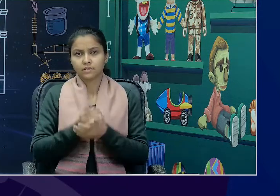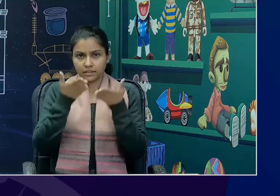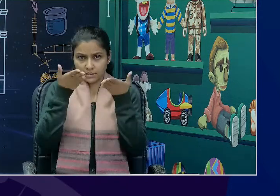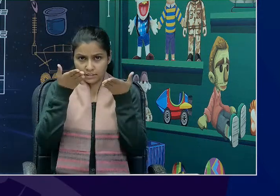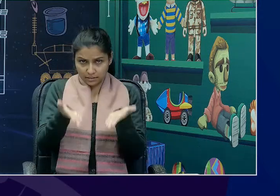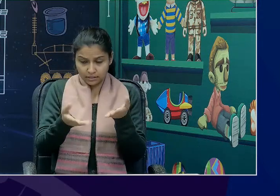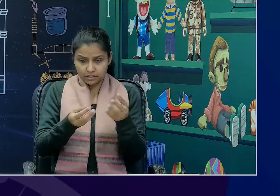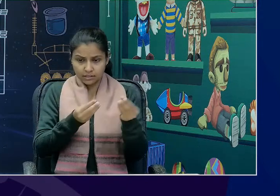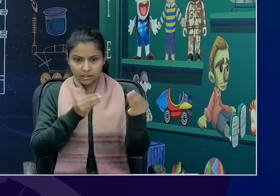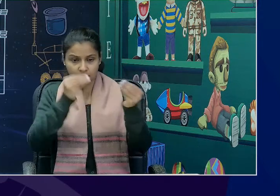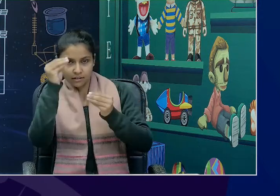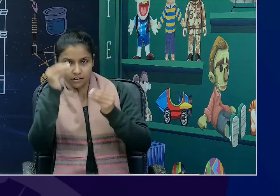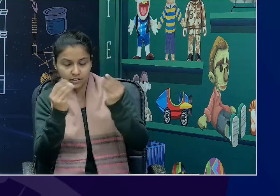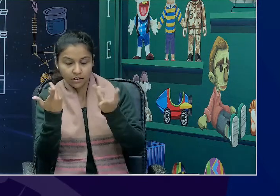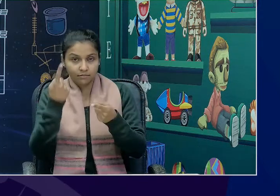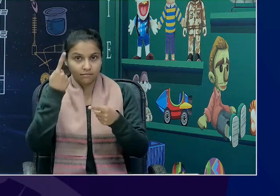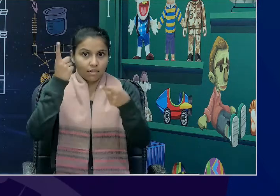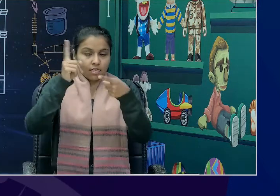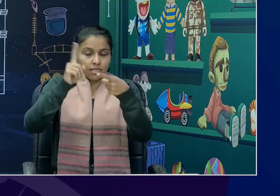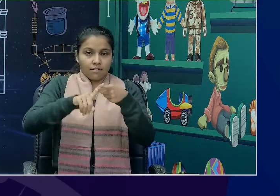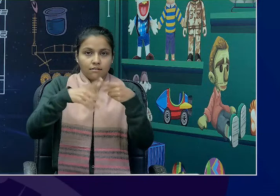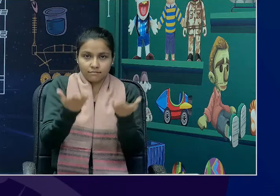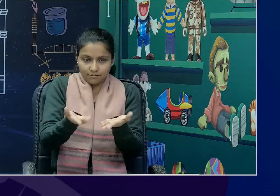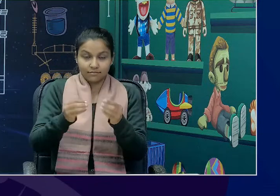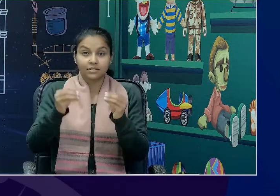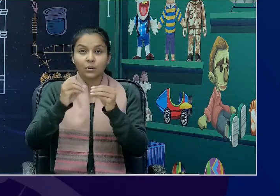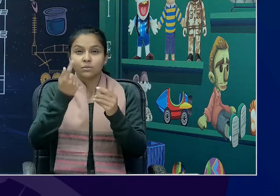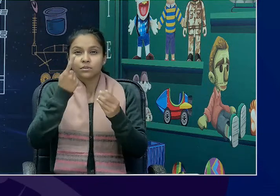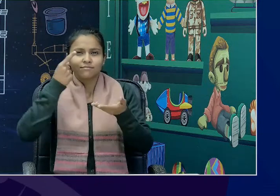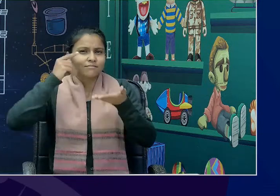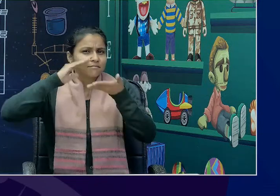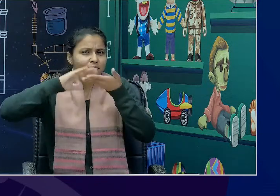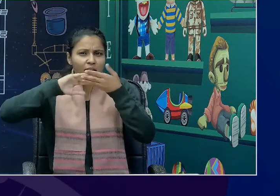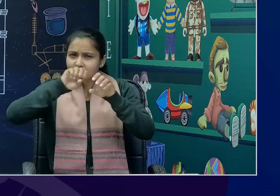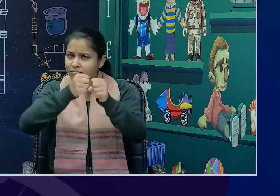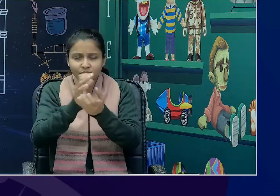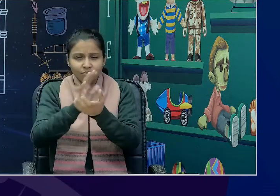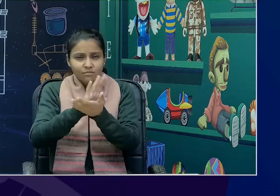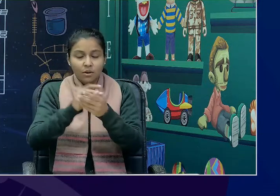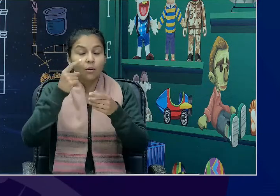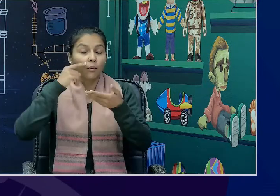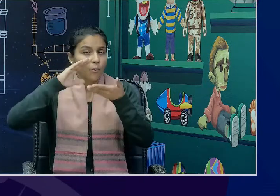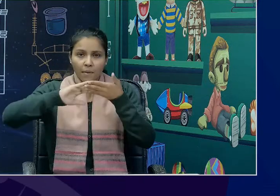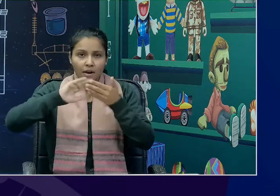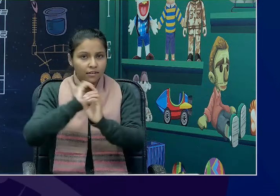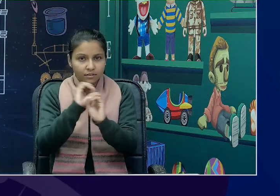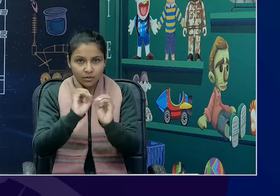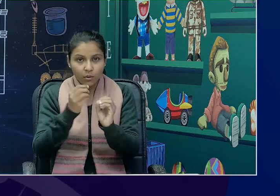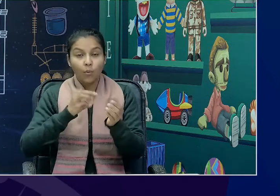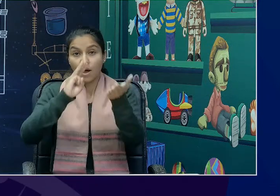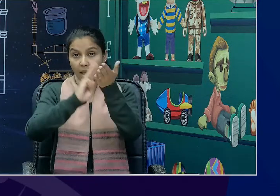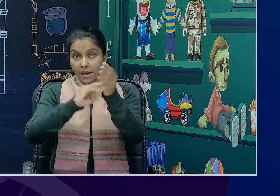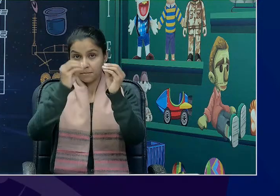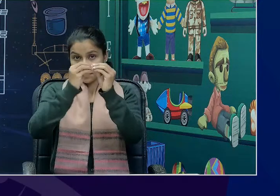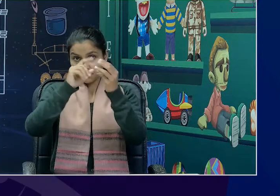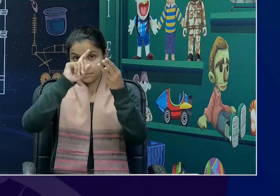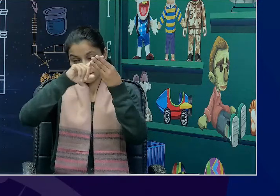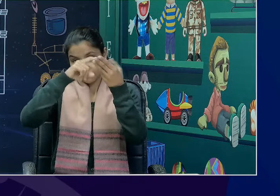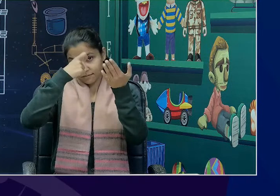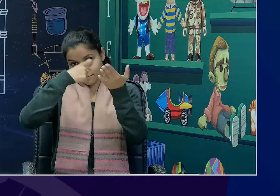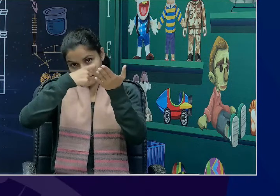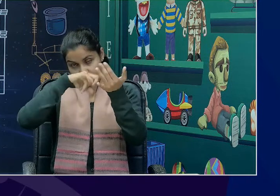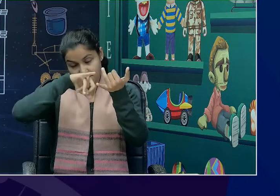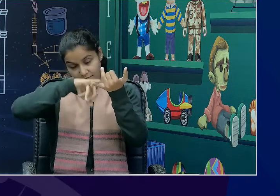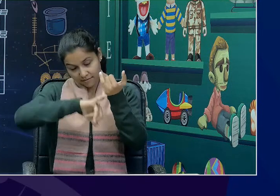the incident that had happened with him when he was a bachelor and he had just graduated from his MBBS. Okay. So now moving